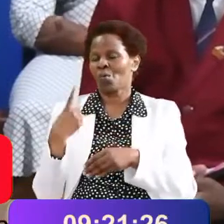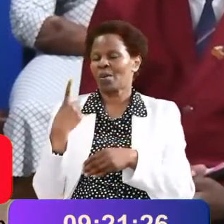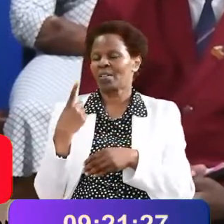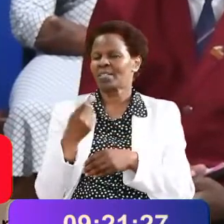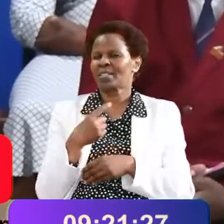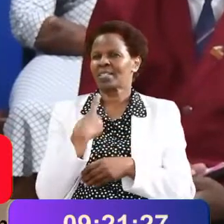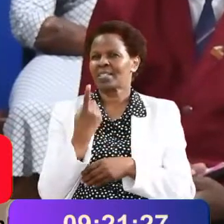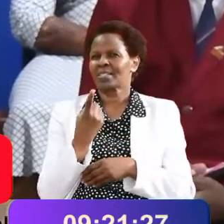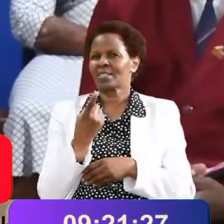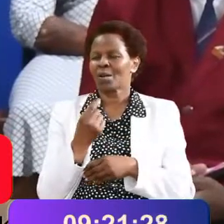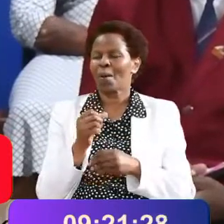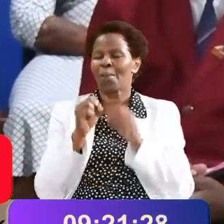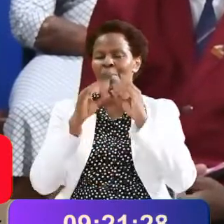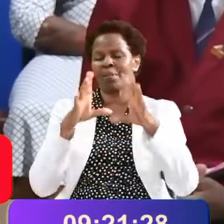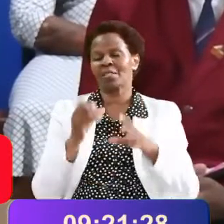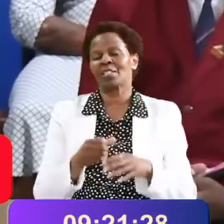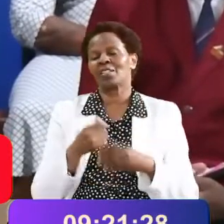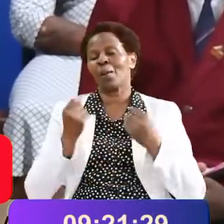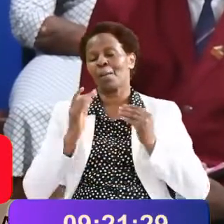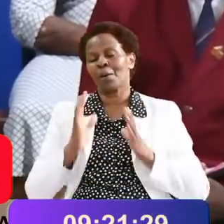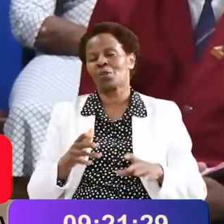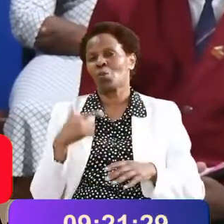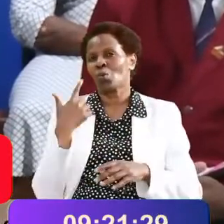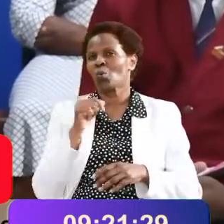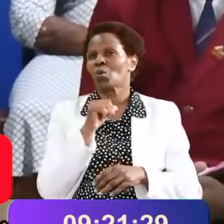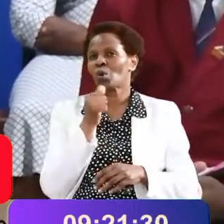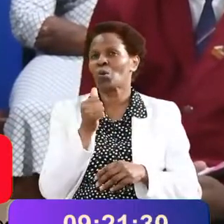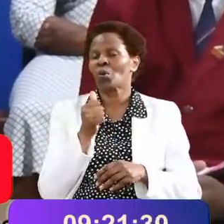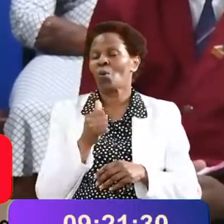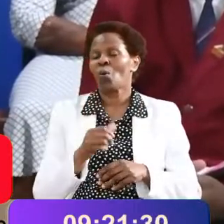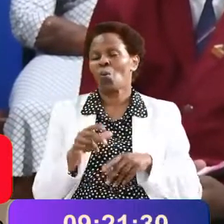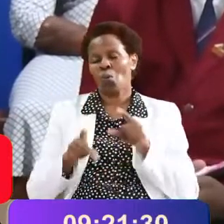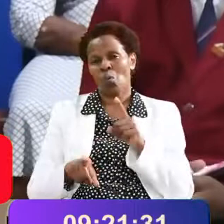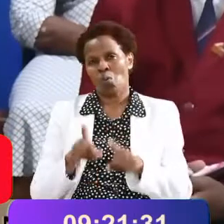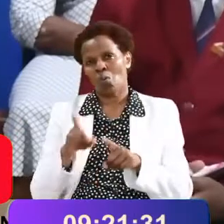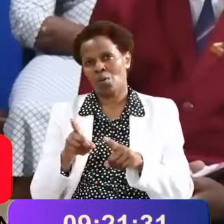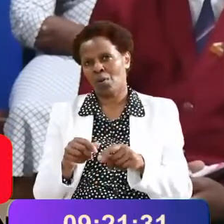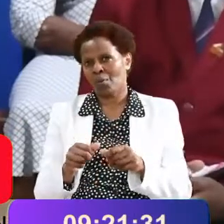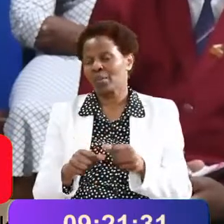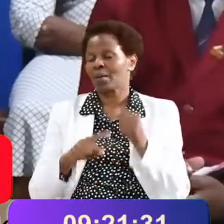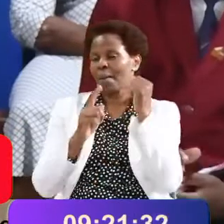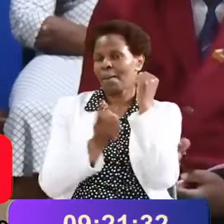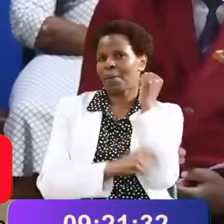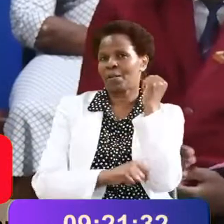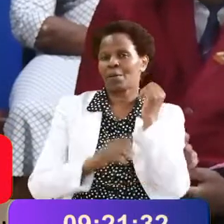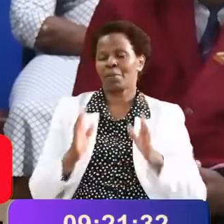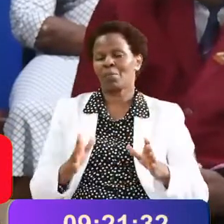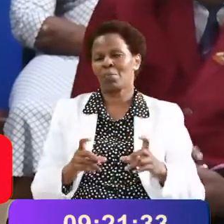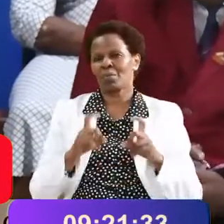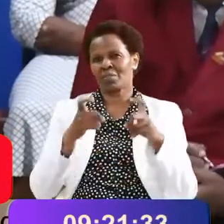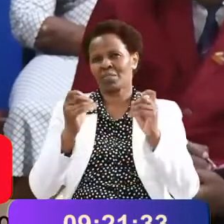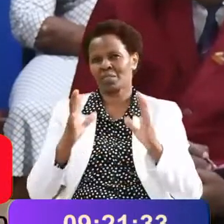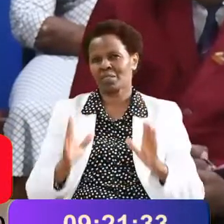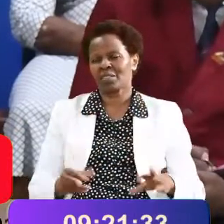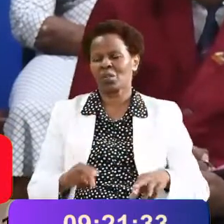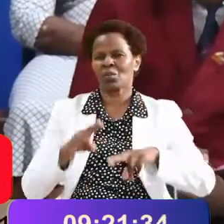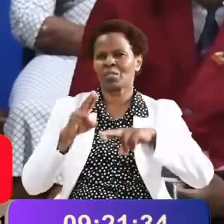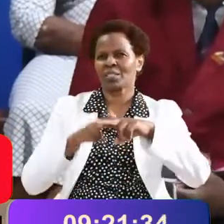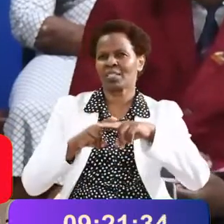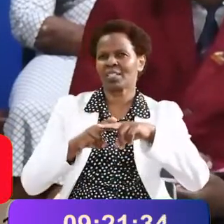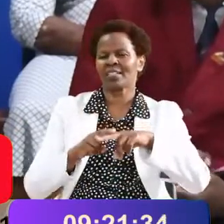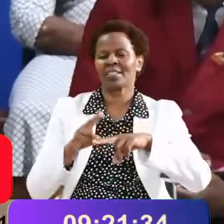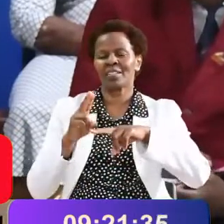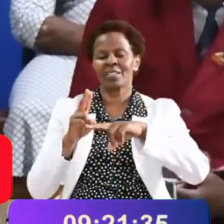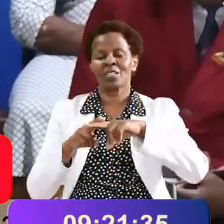walks not in the counsel of the ungodly, nor stands in the path of sinners, nor sits in the seat of the